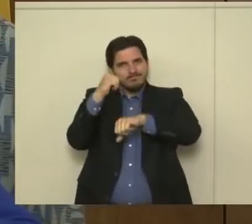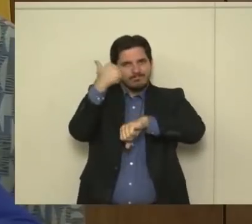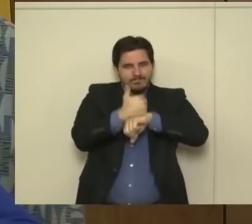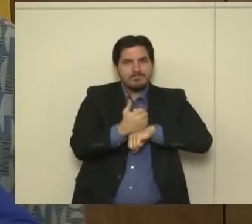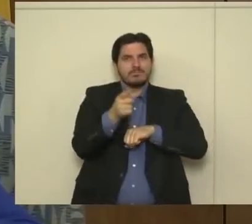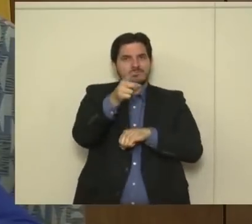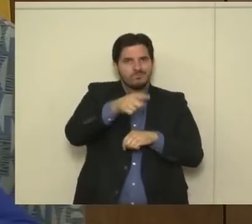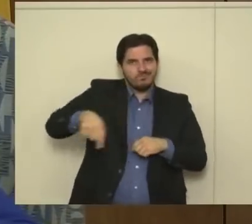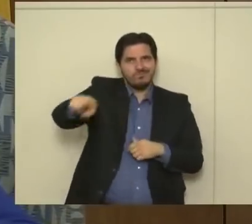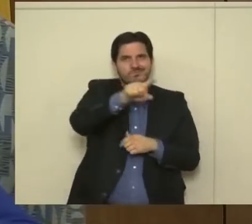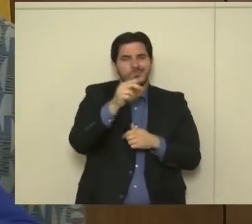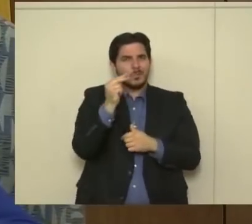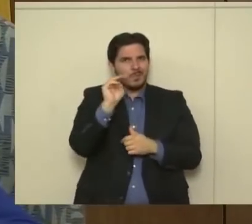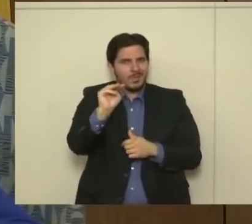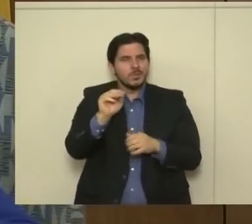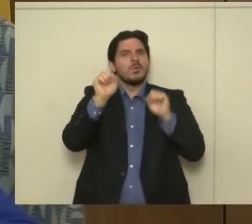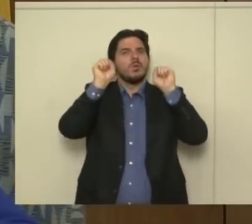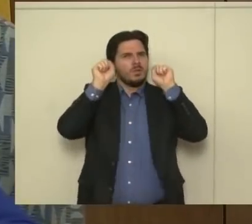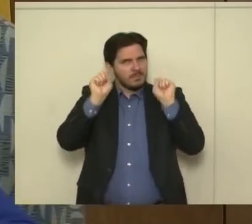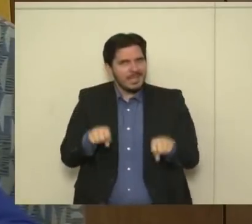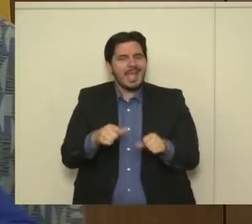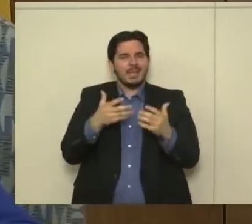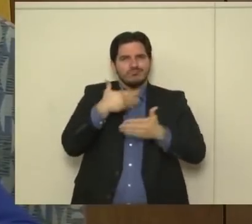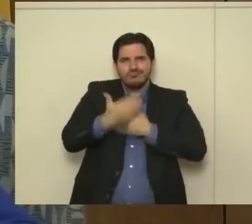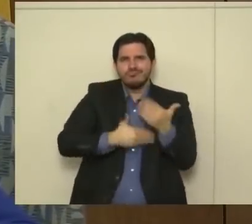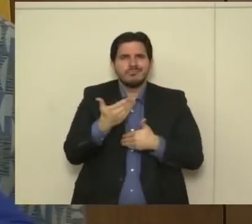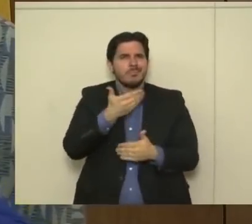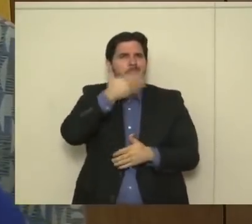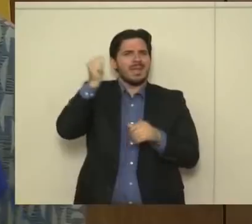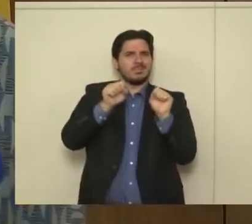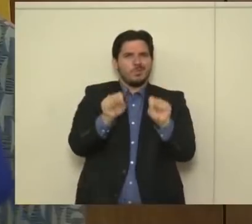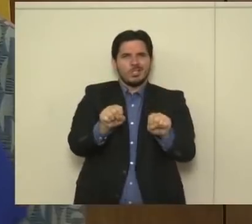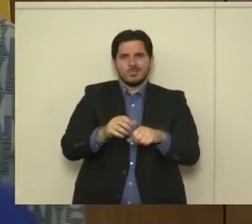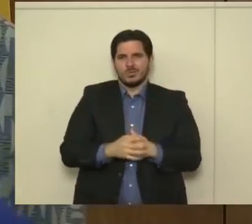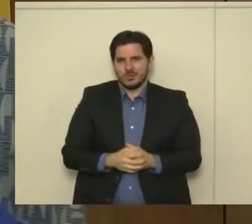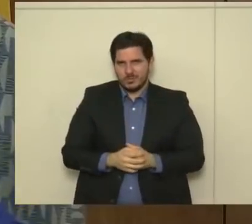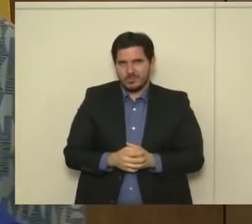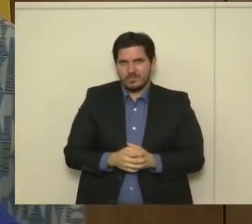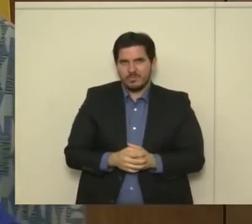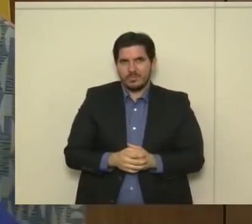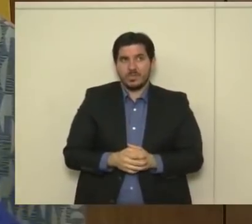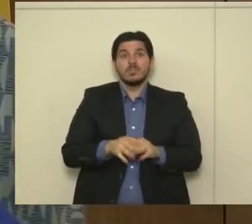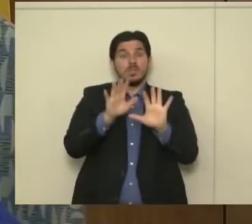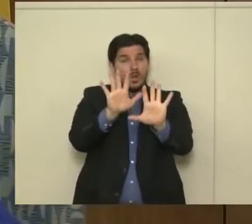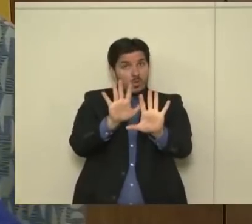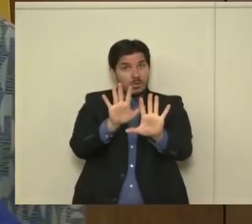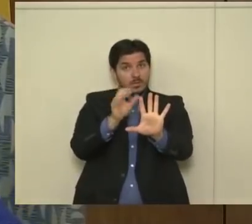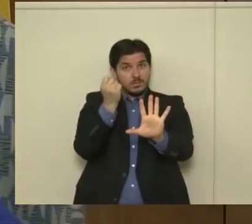that we do get there. I don't want to lose sight of this before we go to education, which is we're winning,